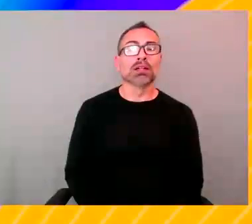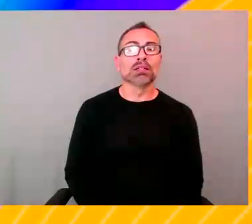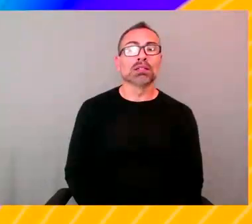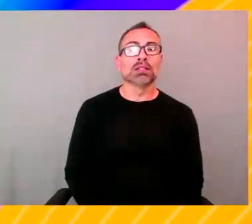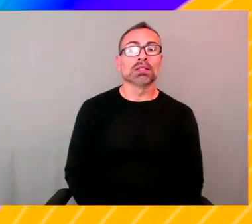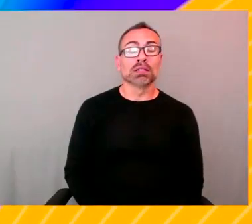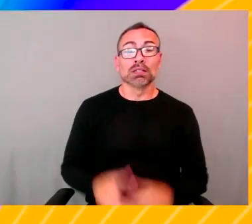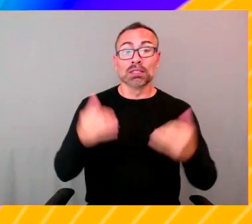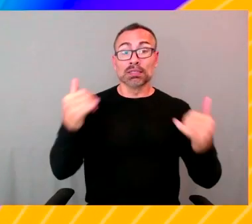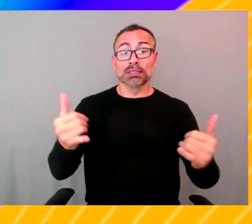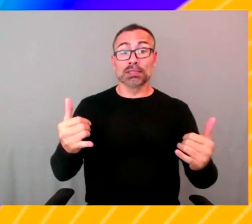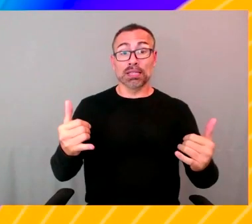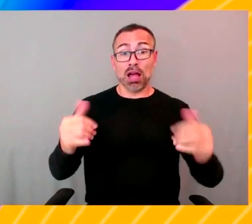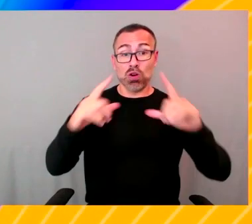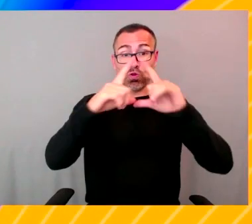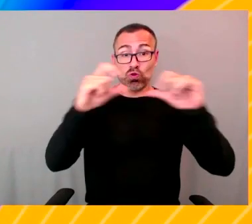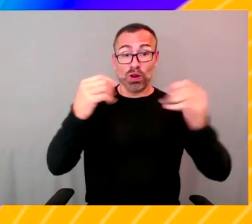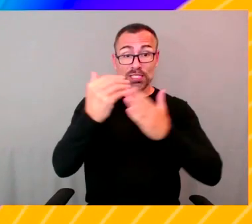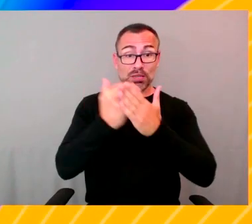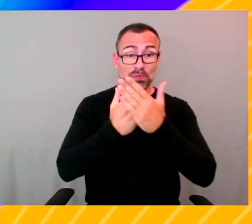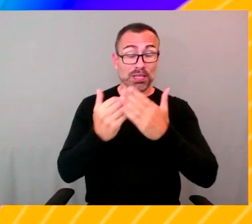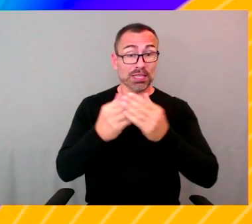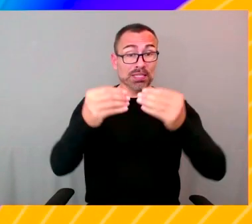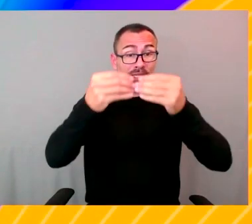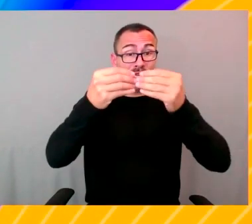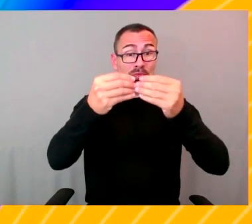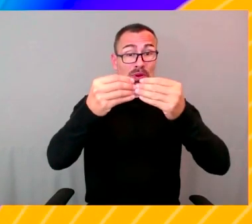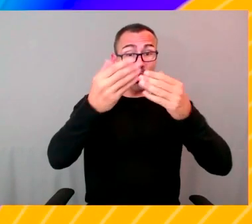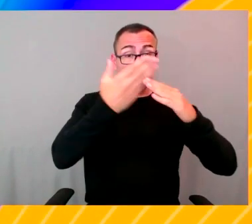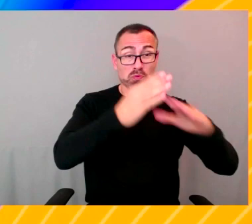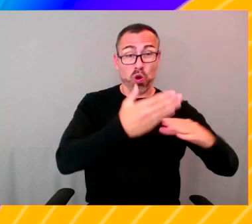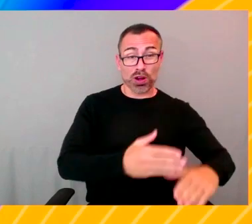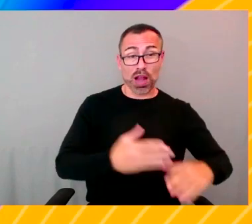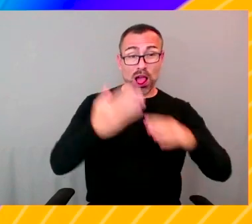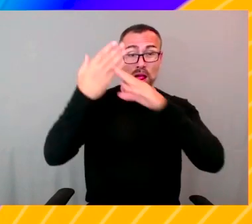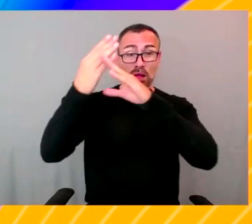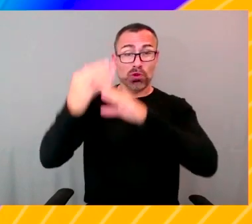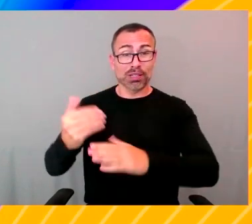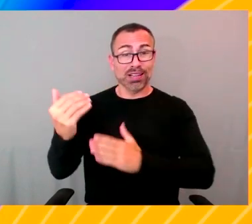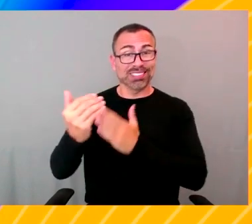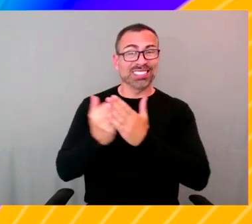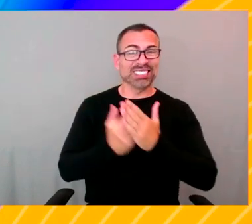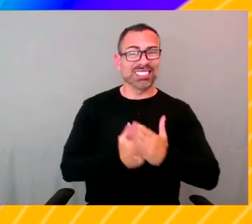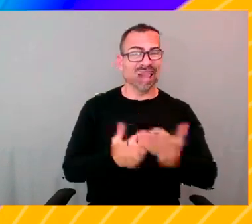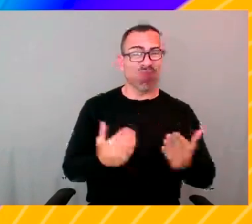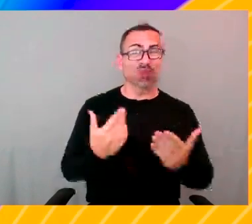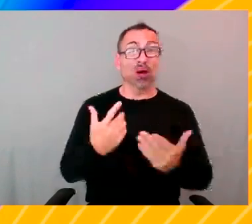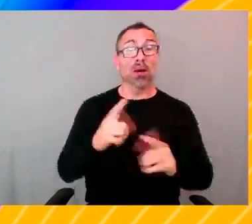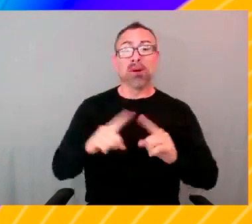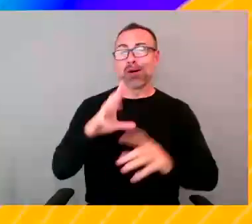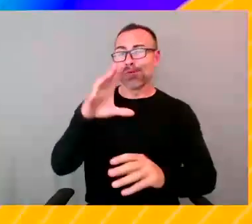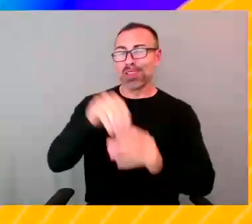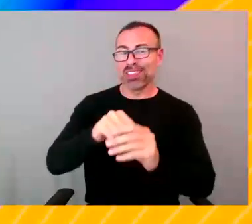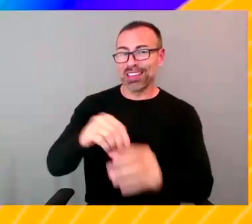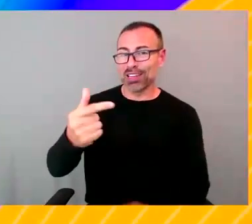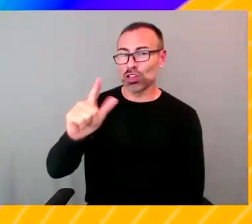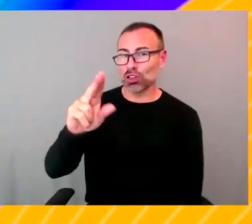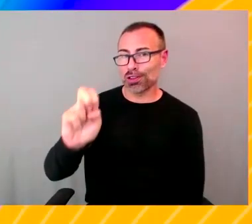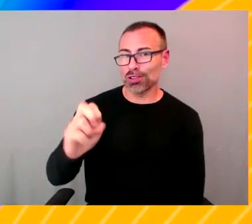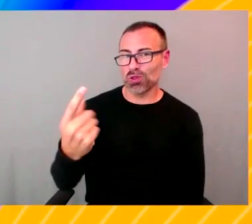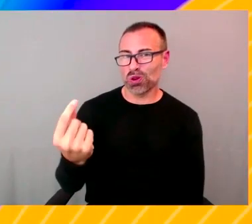different steps and then chain them together in AWS Glue, which is another piece of new functionality that was not available previously in